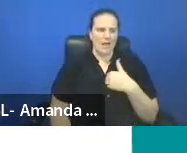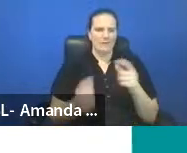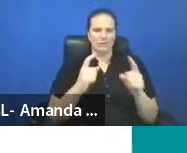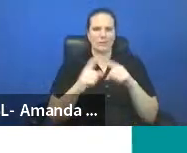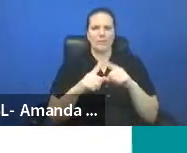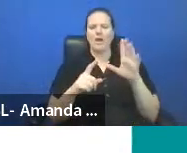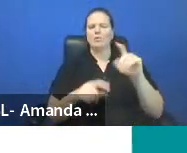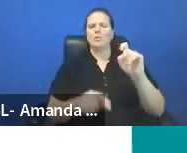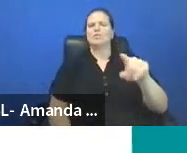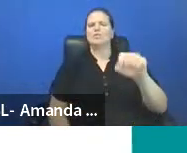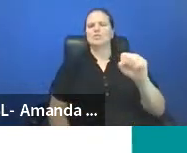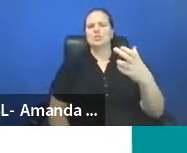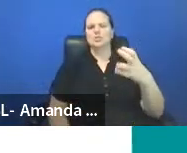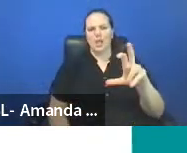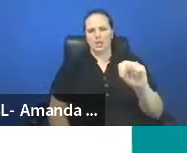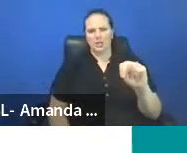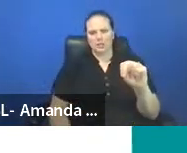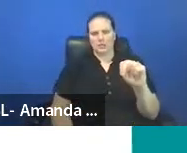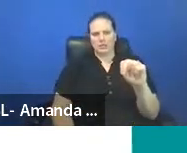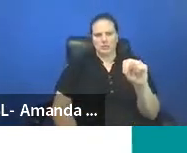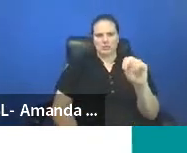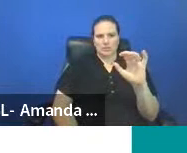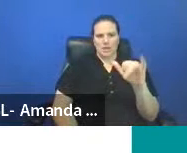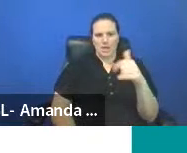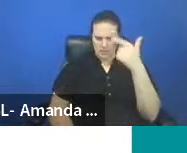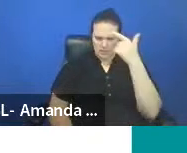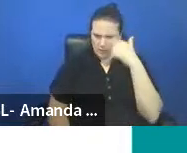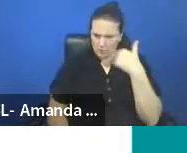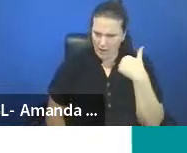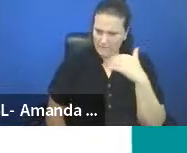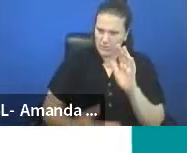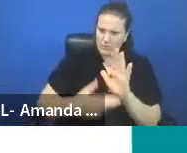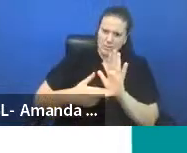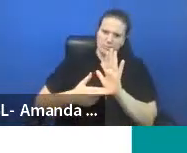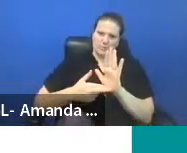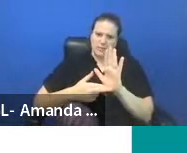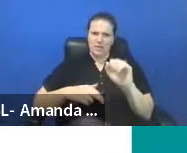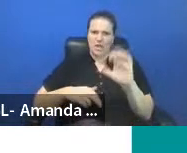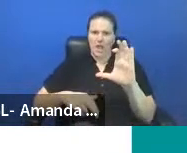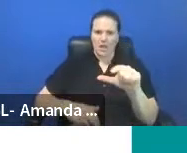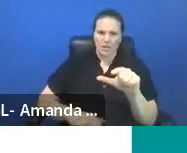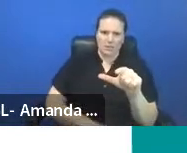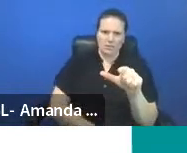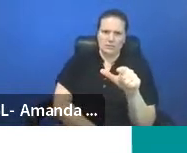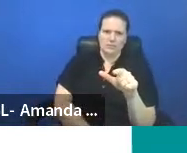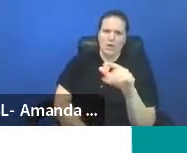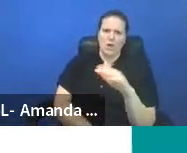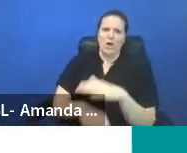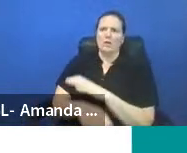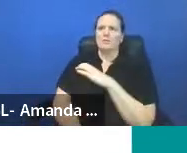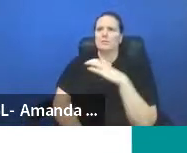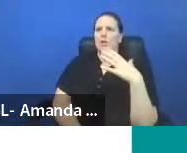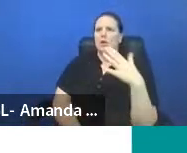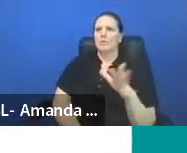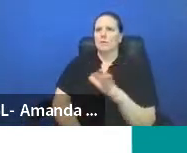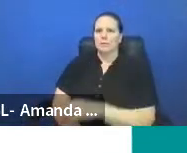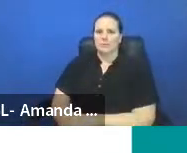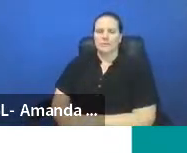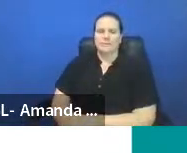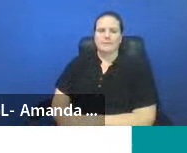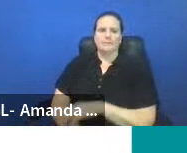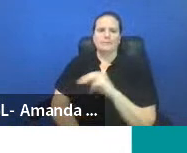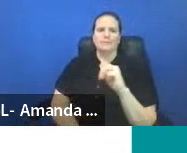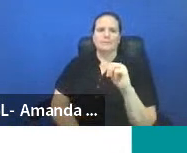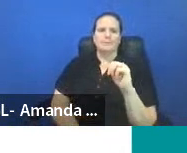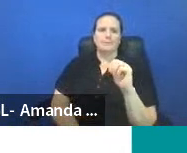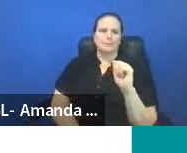had was for Shannon, and the question was that I thought you had a representation of the CAG on your committee already in, I think